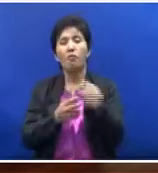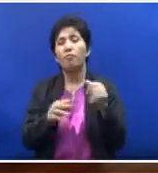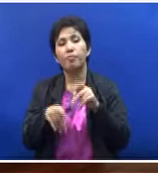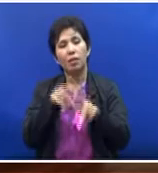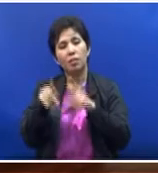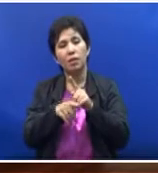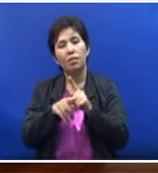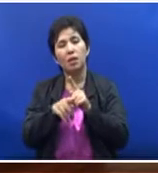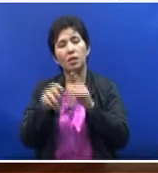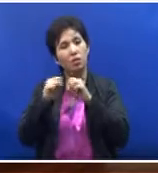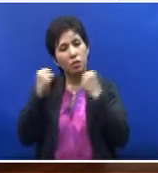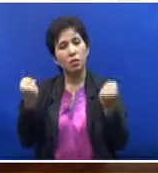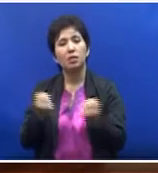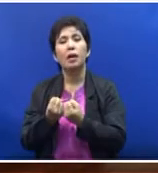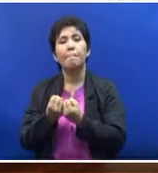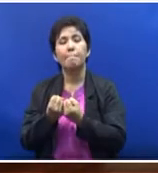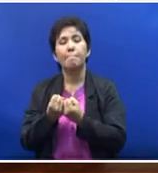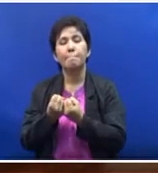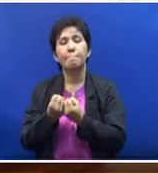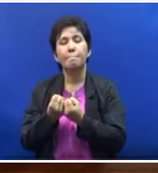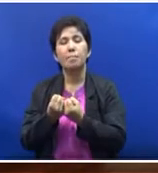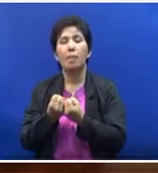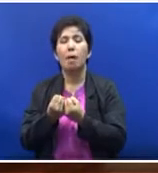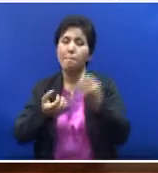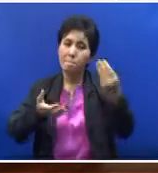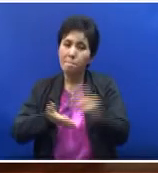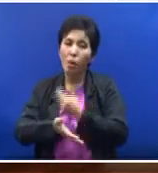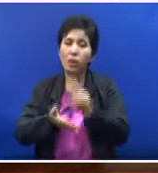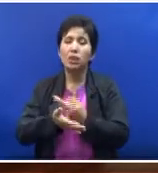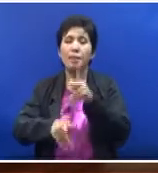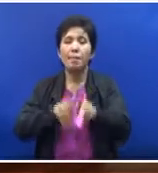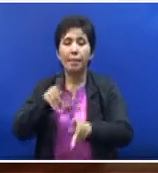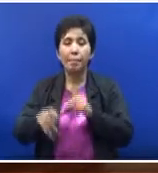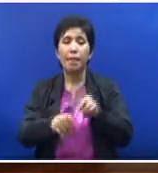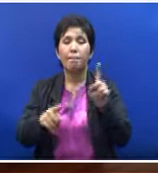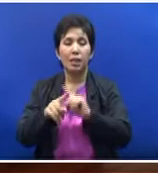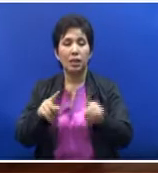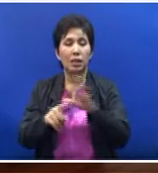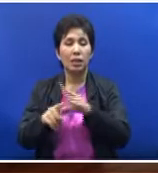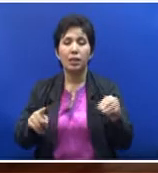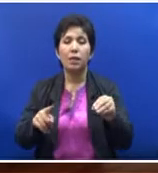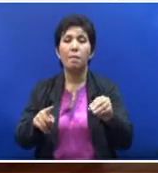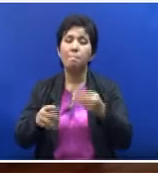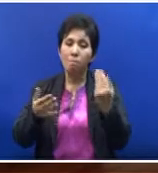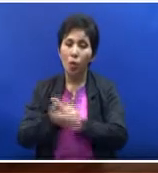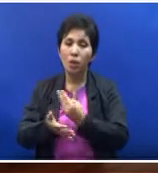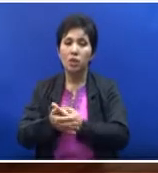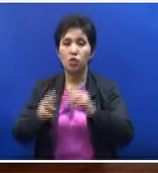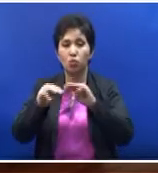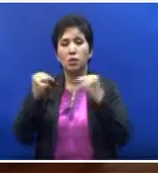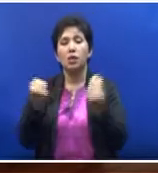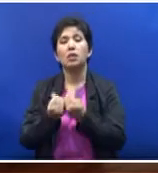but sociological method is about the modern people, right? The modern societies. Okay, for